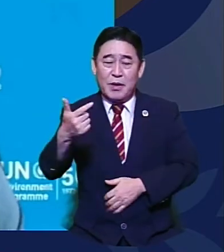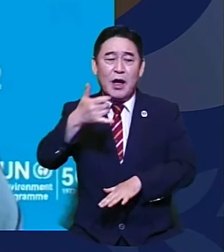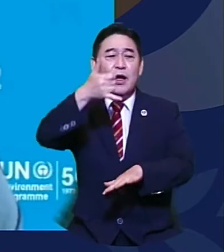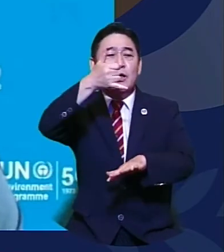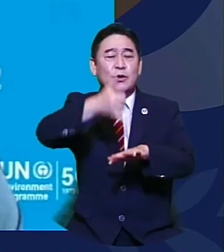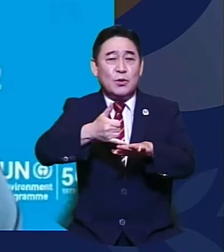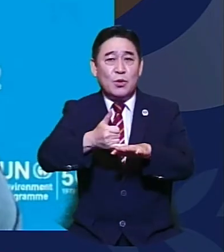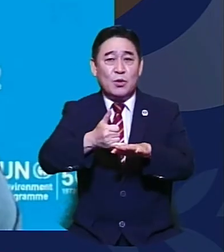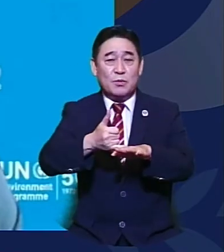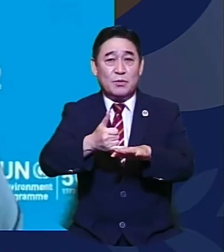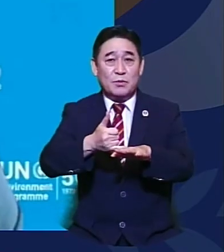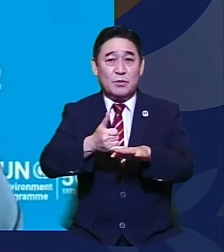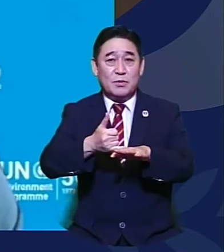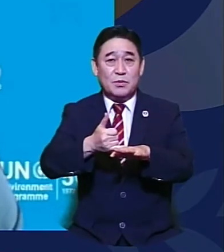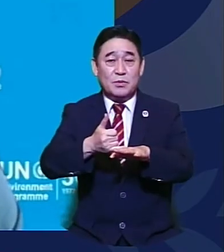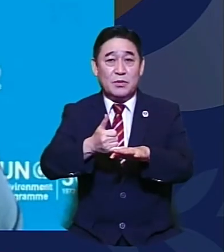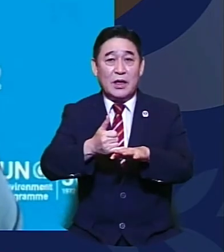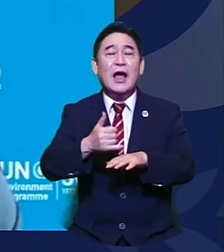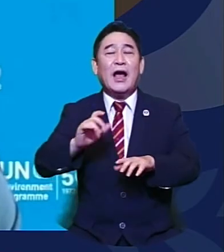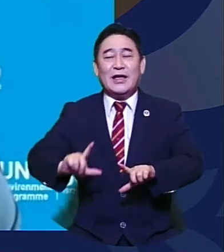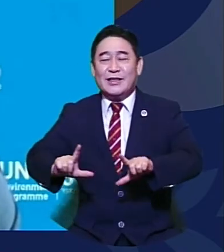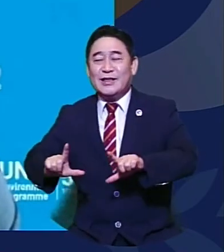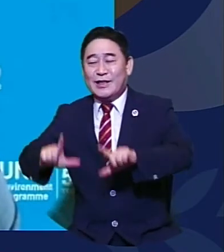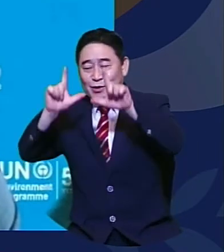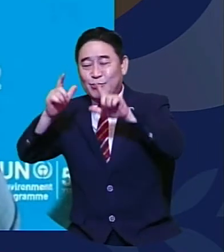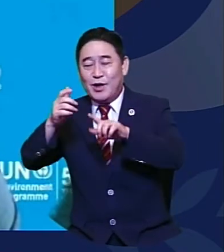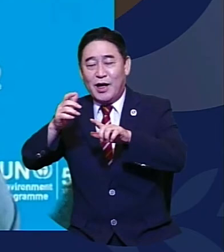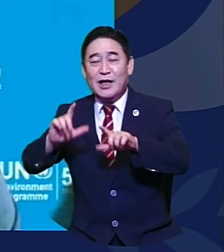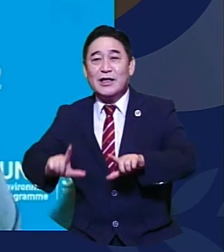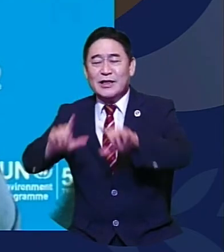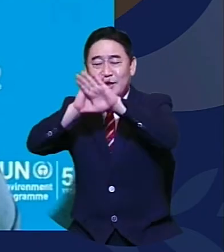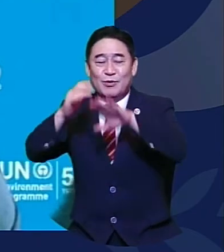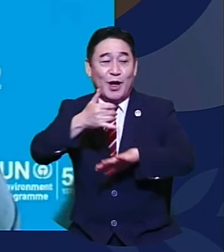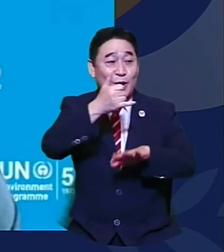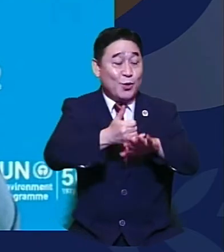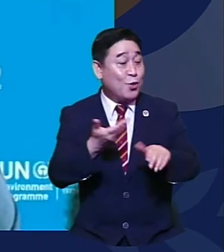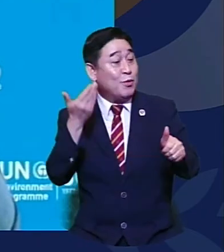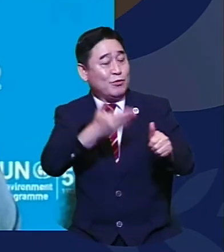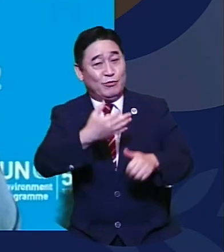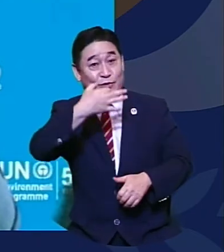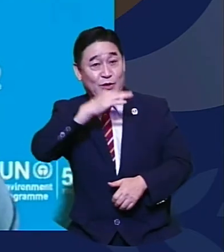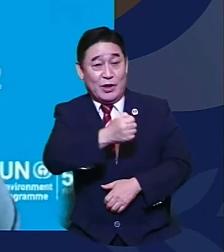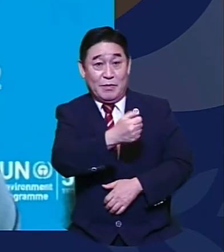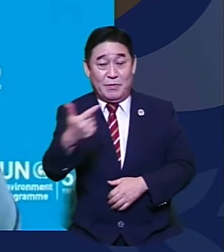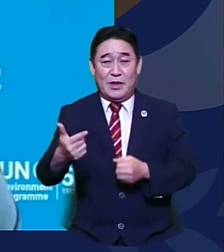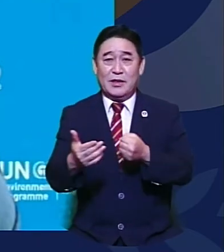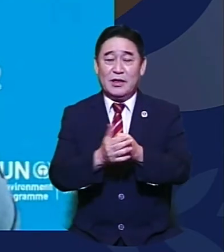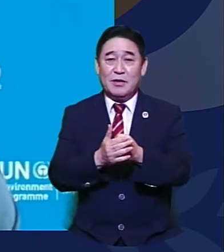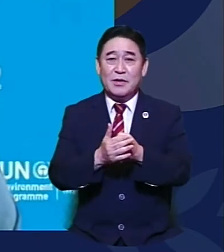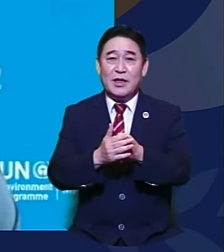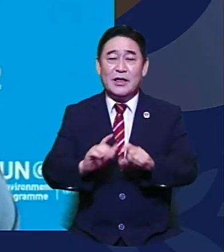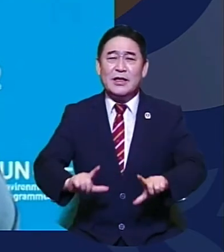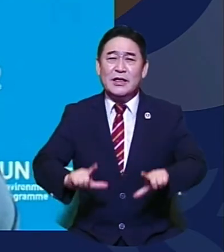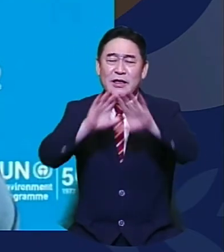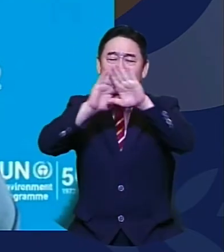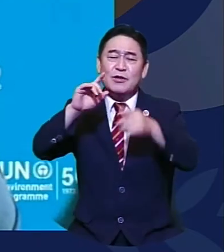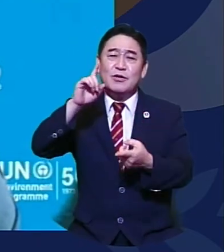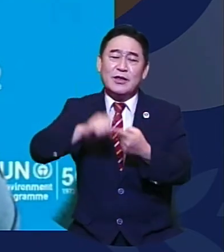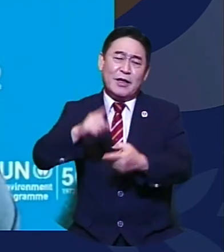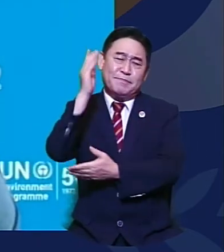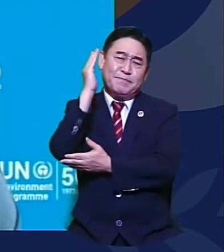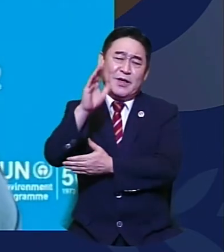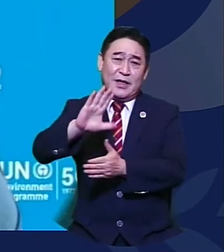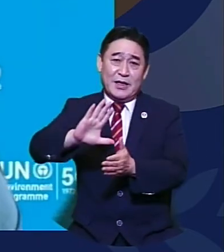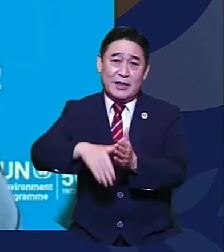Sahel, for example, clearly the climate story is key when it comes to hunger and